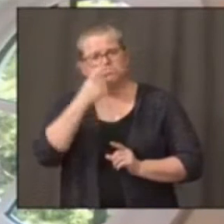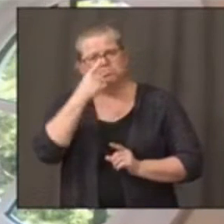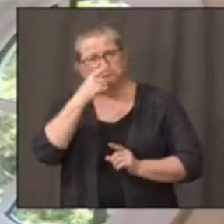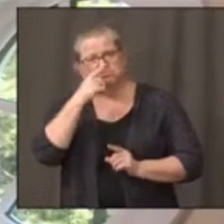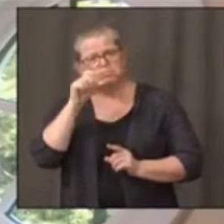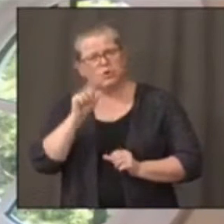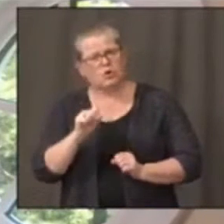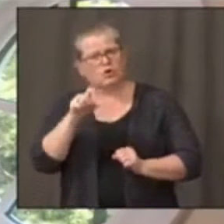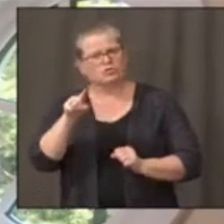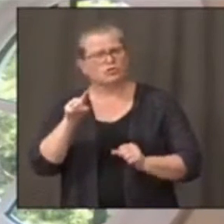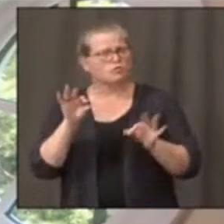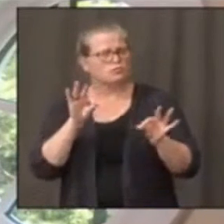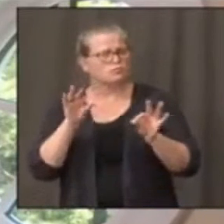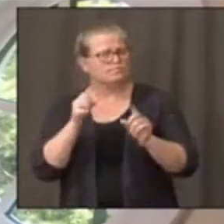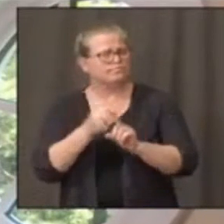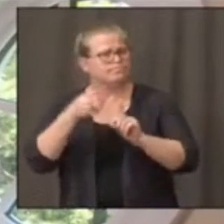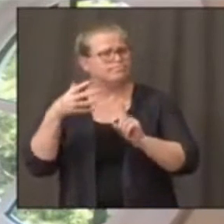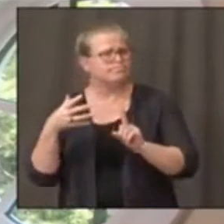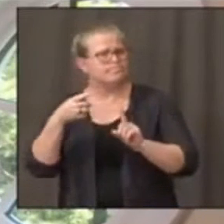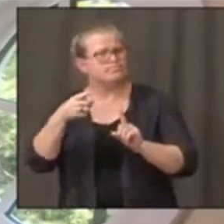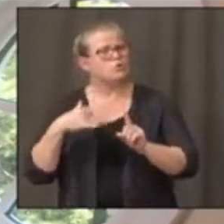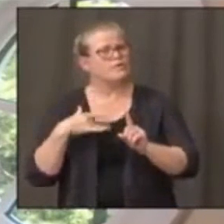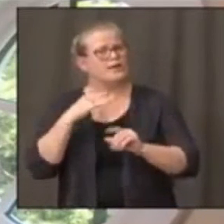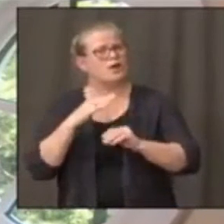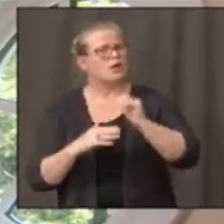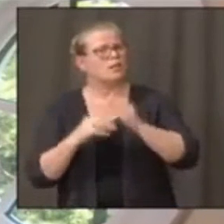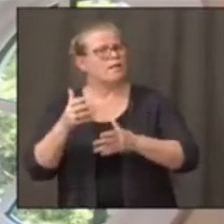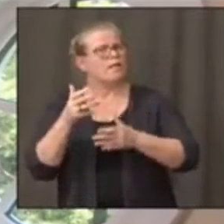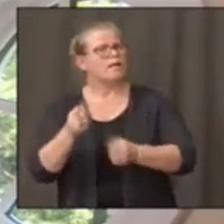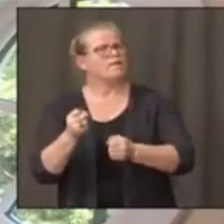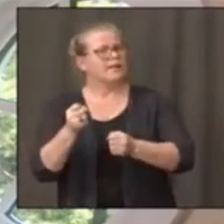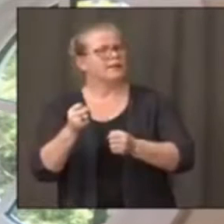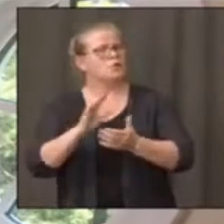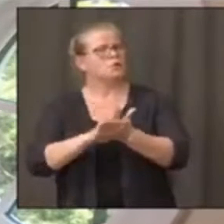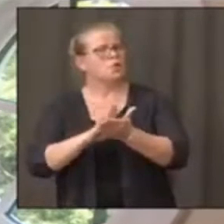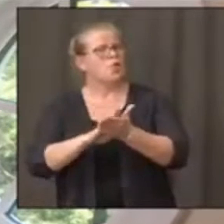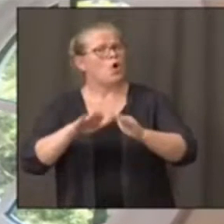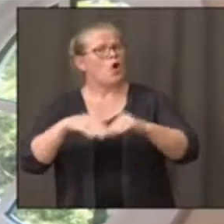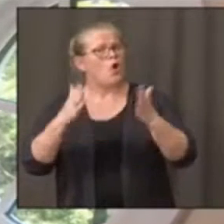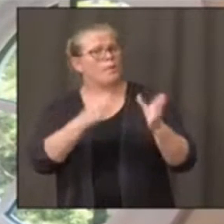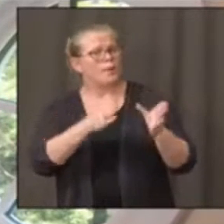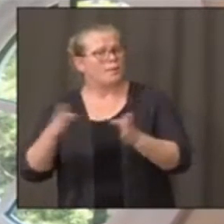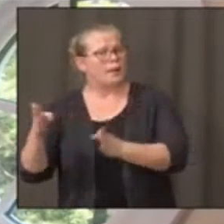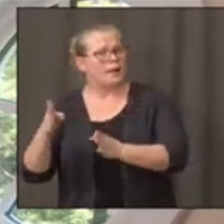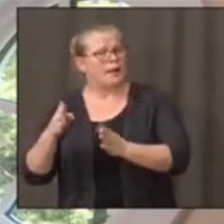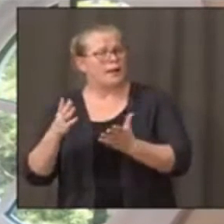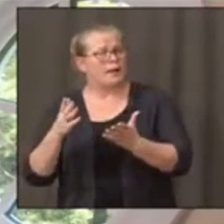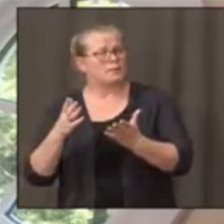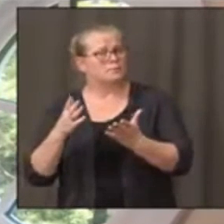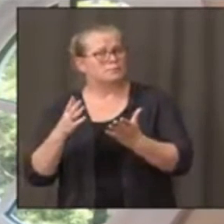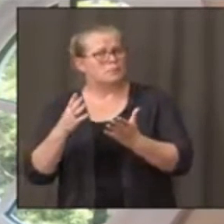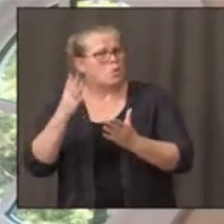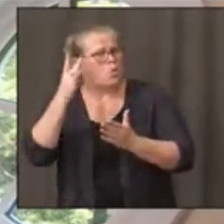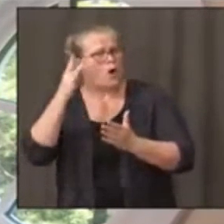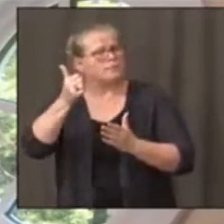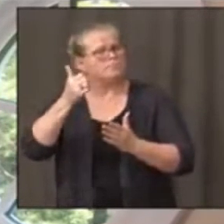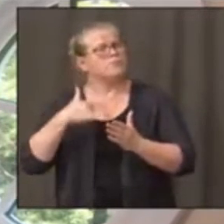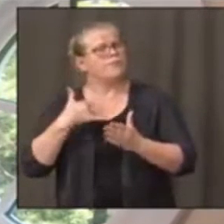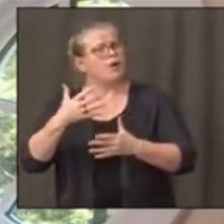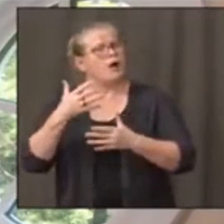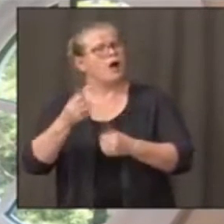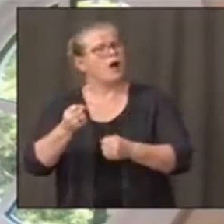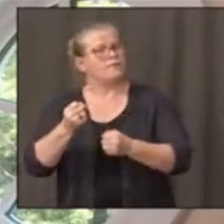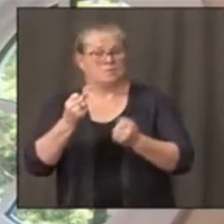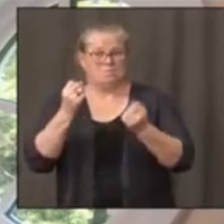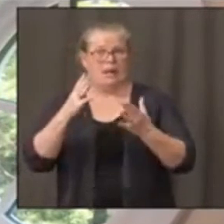you confident about the school reopening plan? There are certainly plenty of teachers and parents